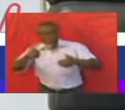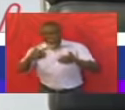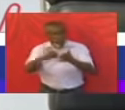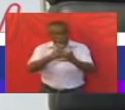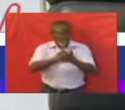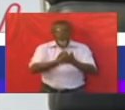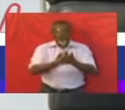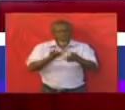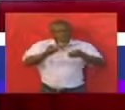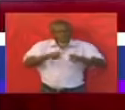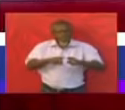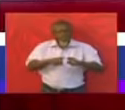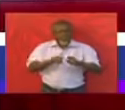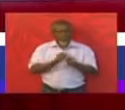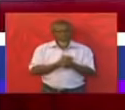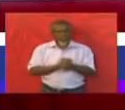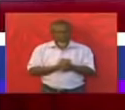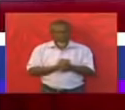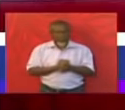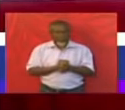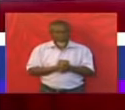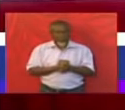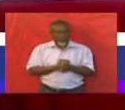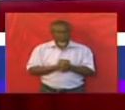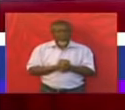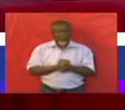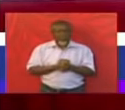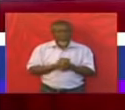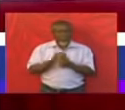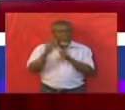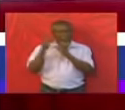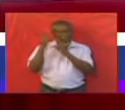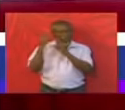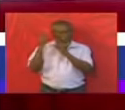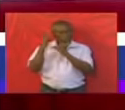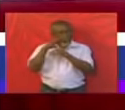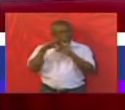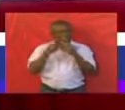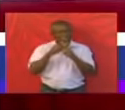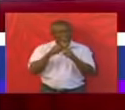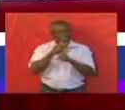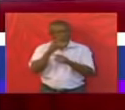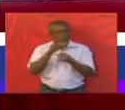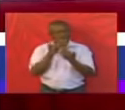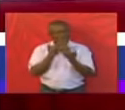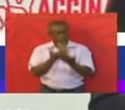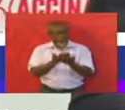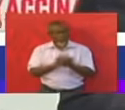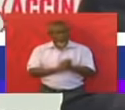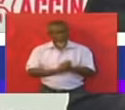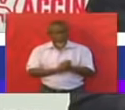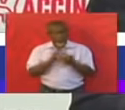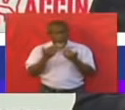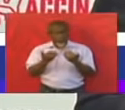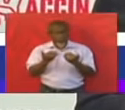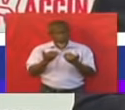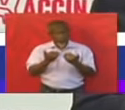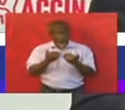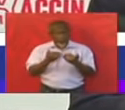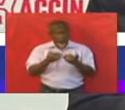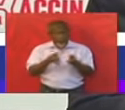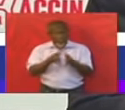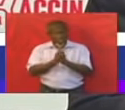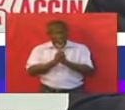Alexander. Thank you very much. I hope I didn't put you on the spot. Thank you very much. Thank you. Ladies and gentlemen, we now move to the question and